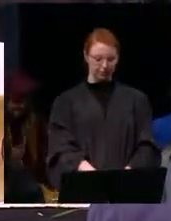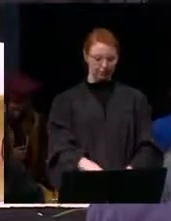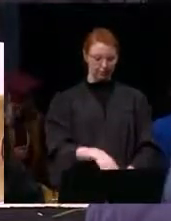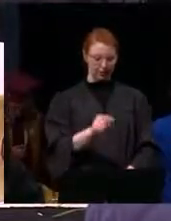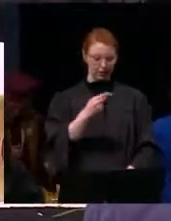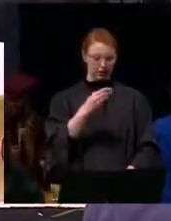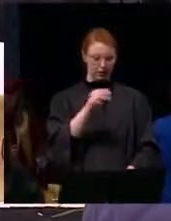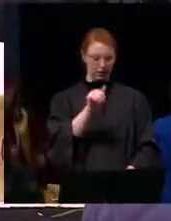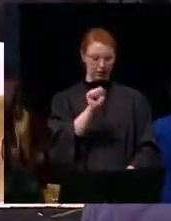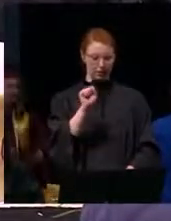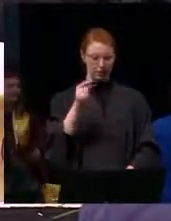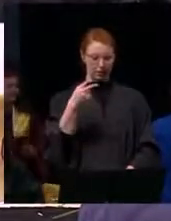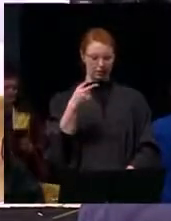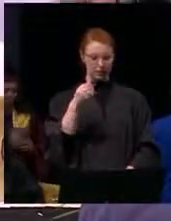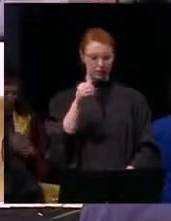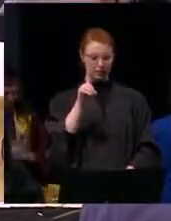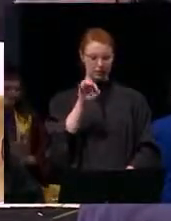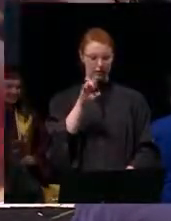Thomas Godfrey.